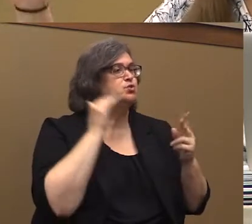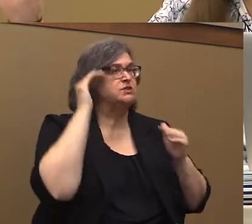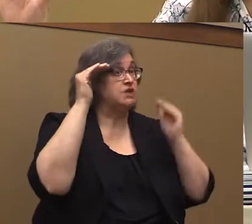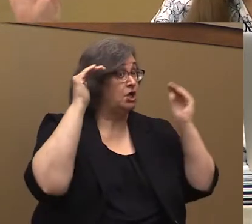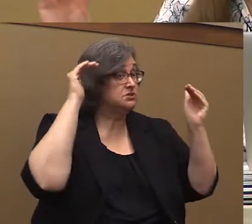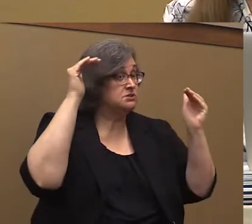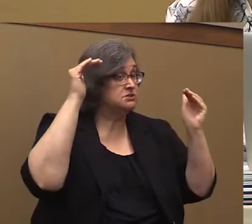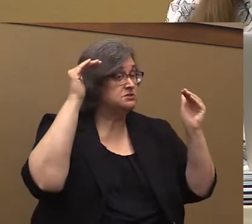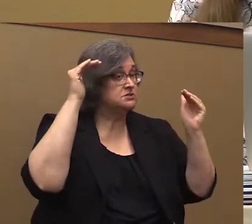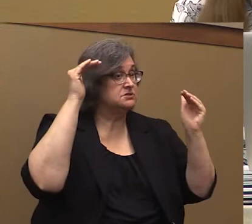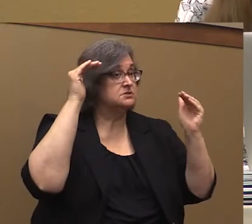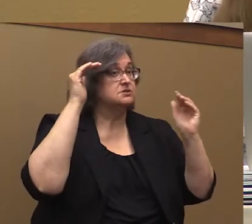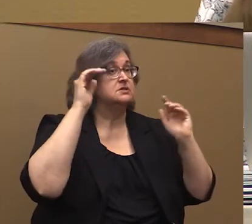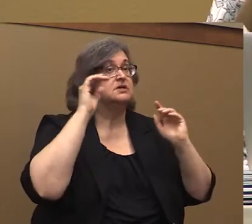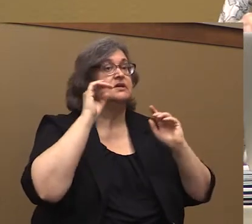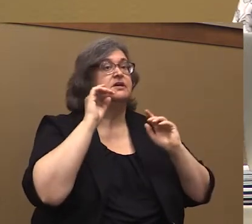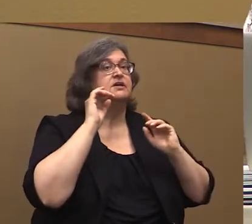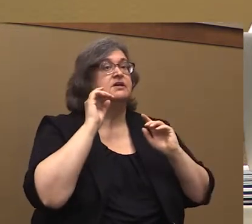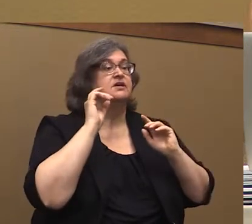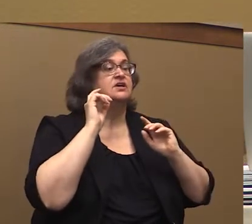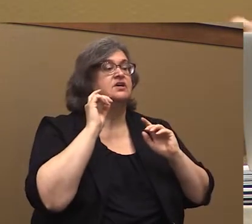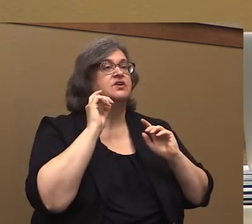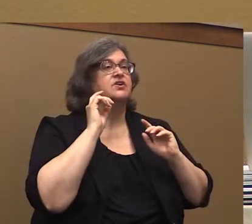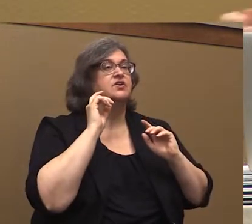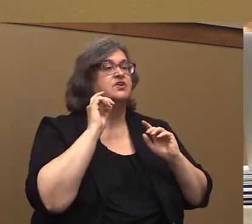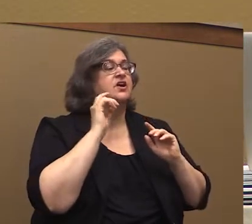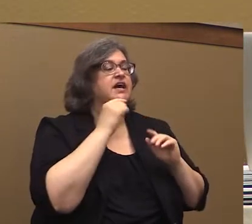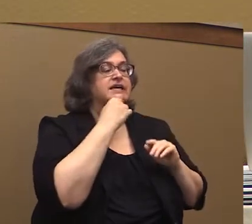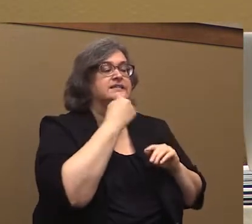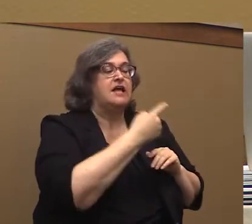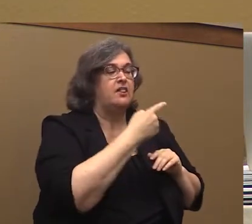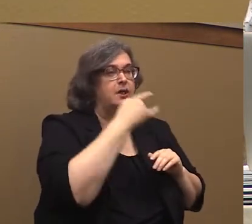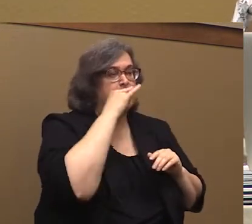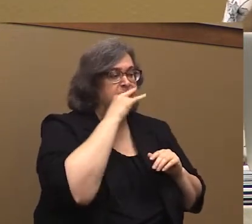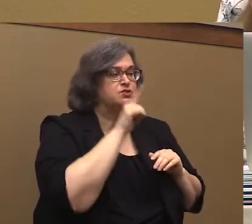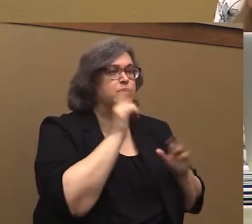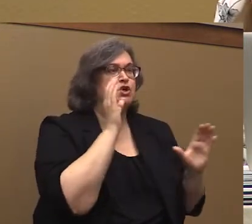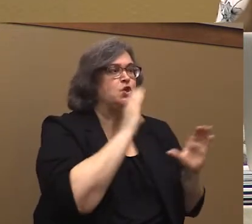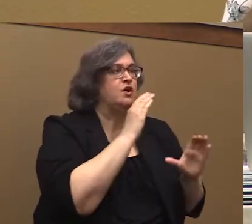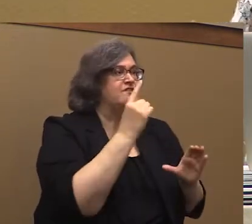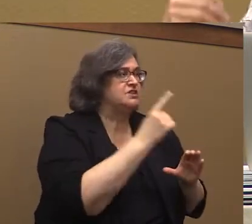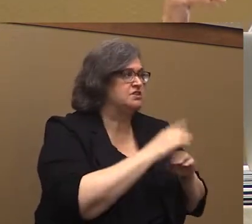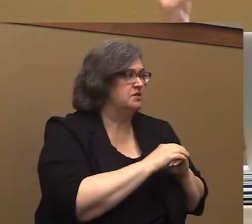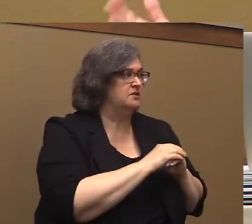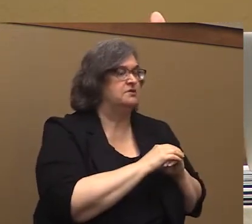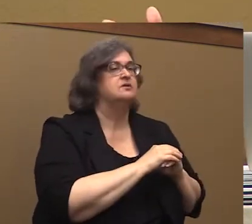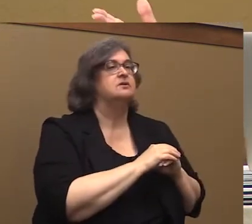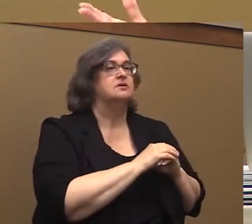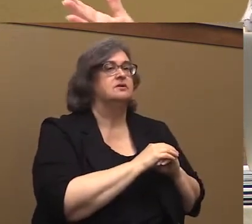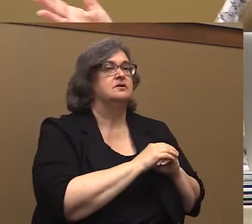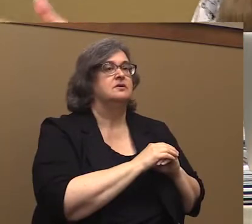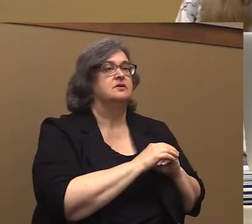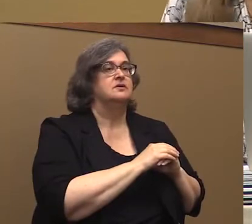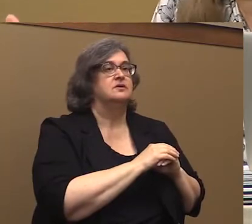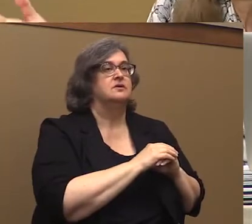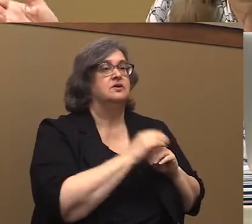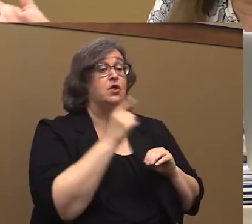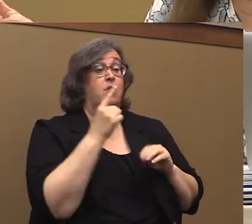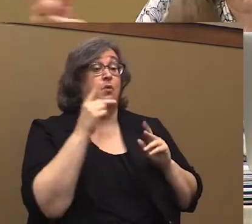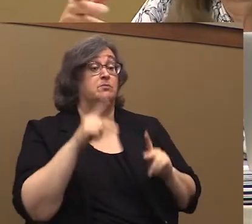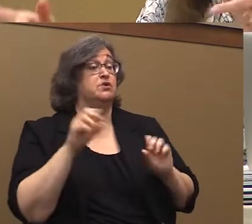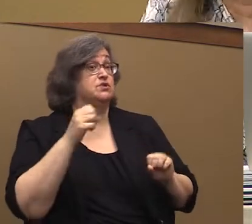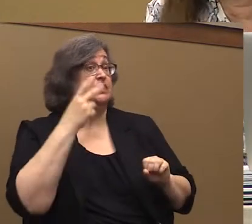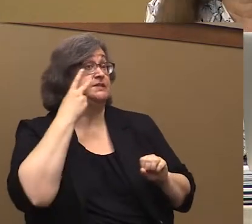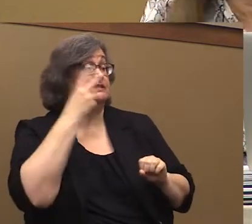2 adults giving kids advice of where to look for something, and the one person